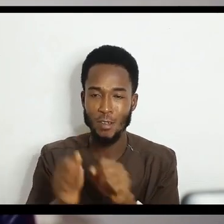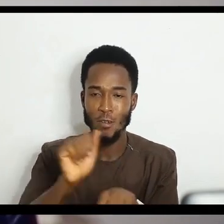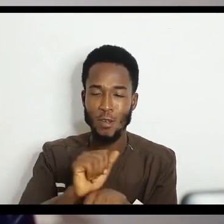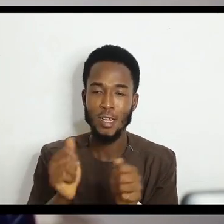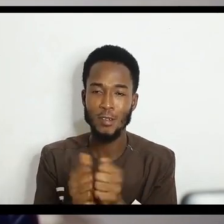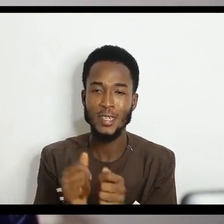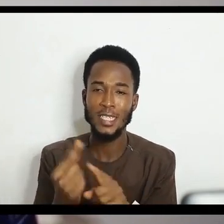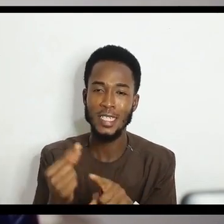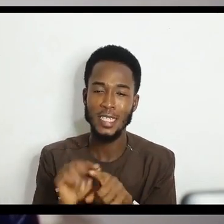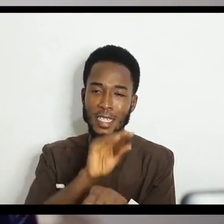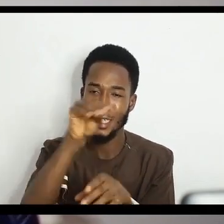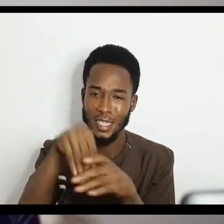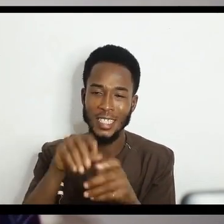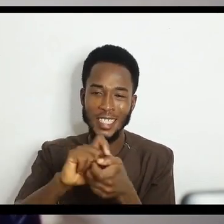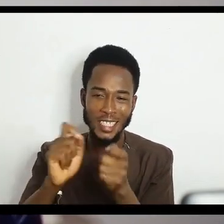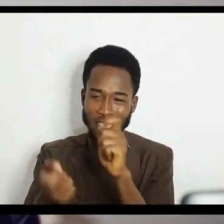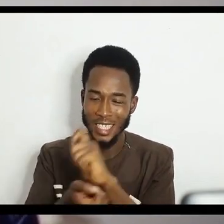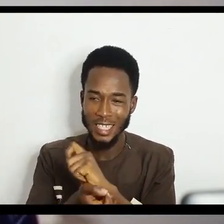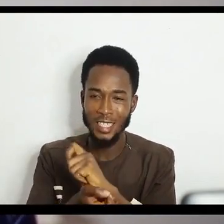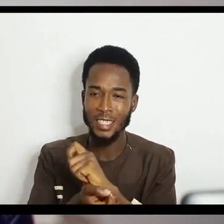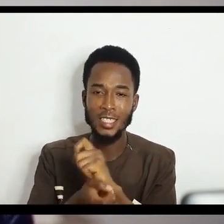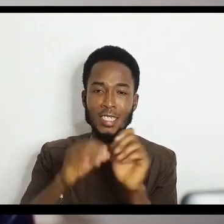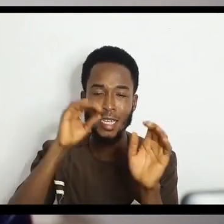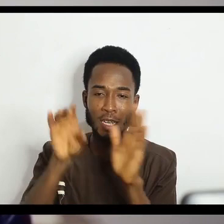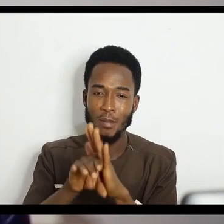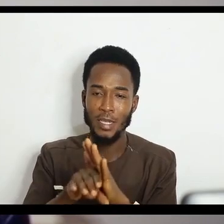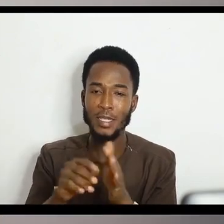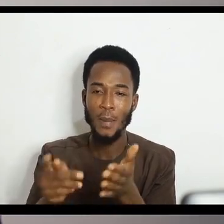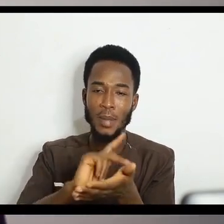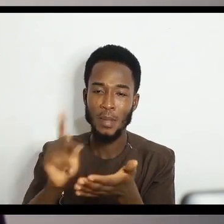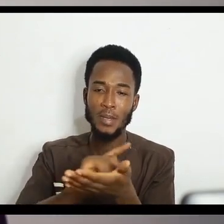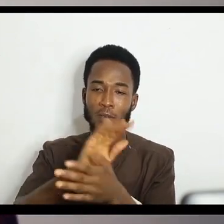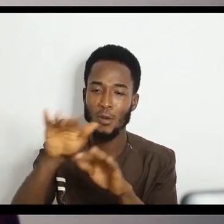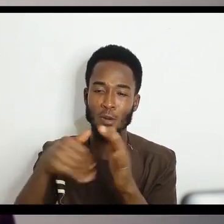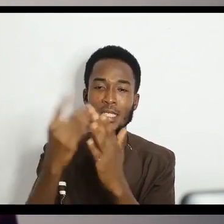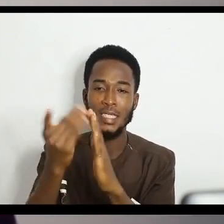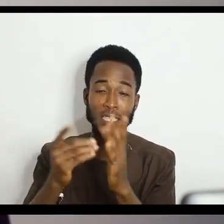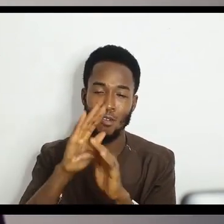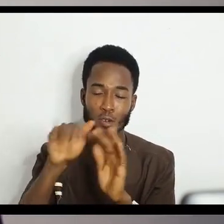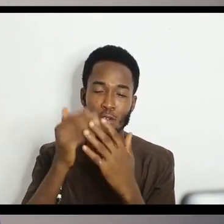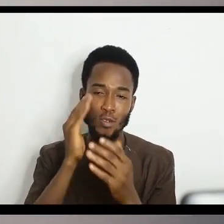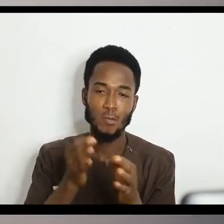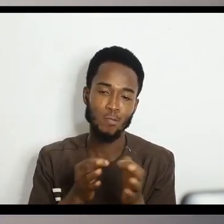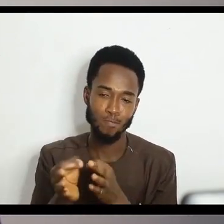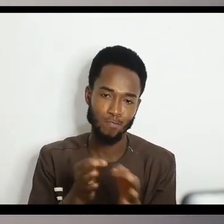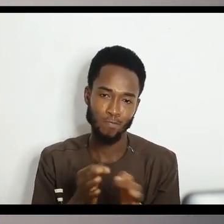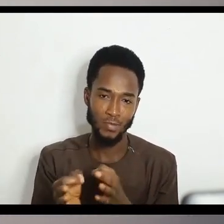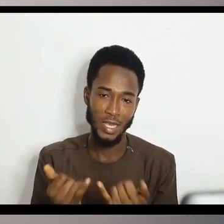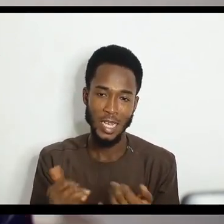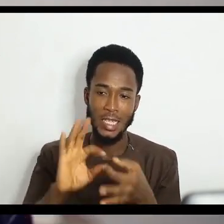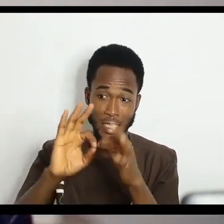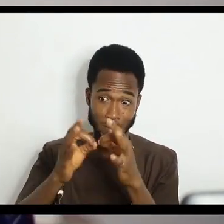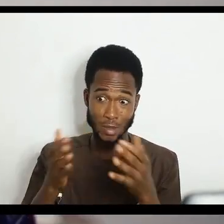text, insert and formatting images, page layout and design. So I'll be doing all this with the aid of a